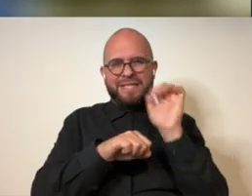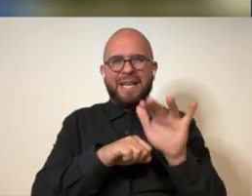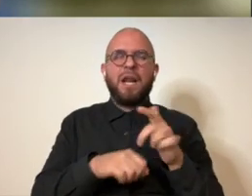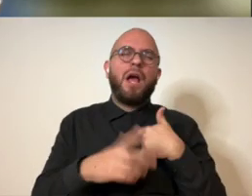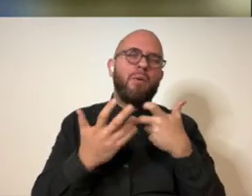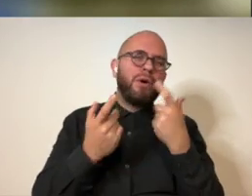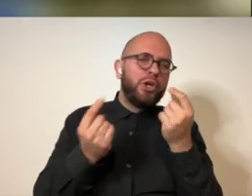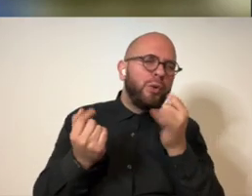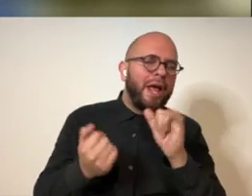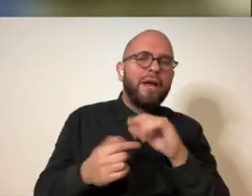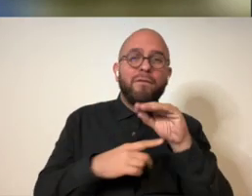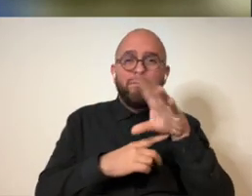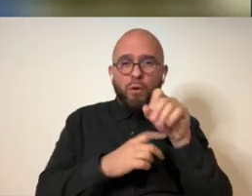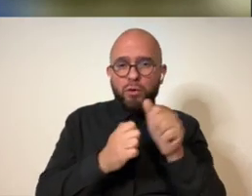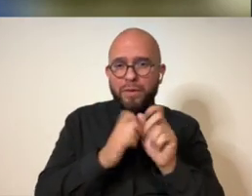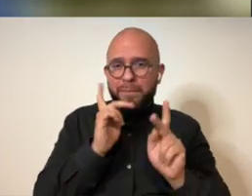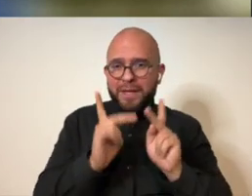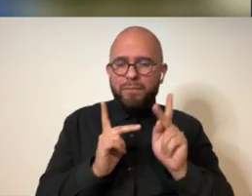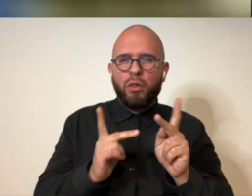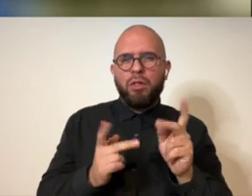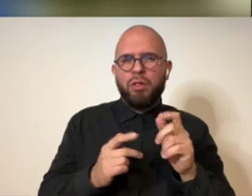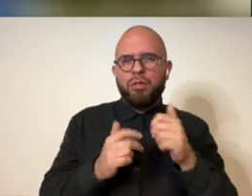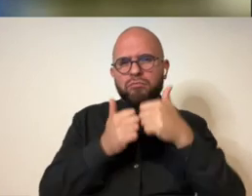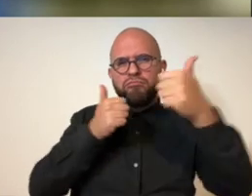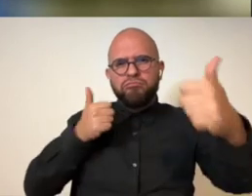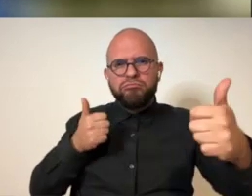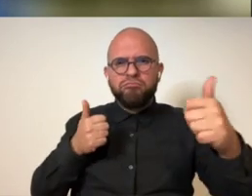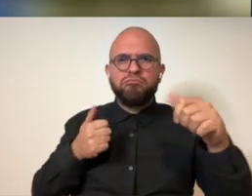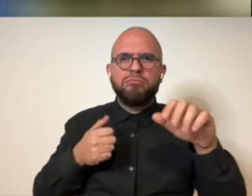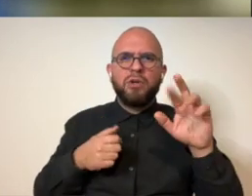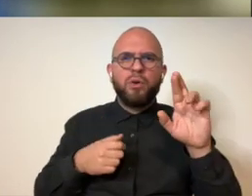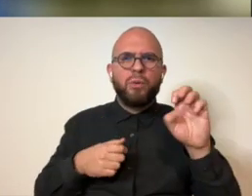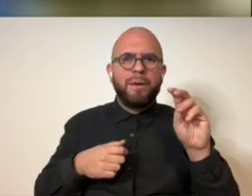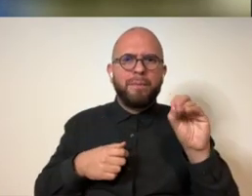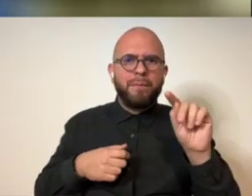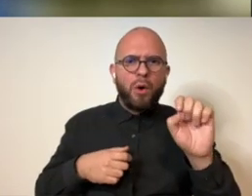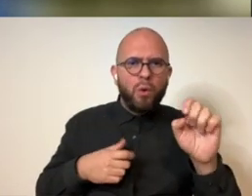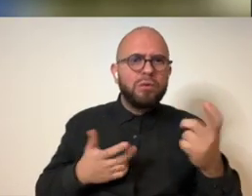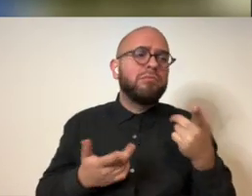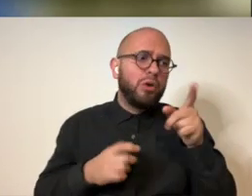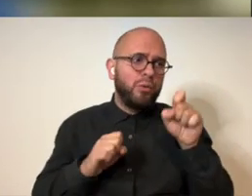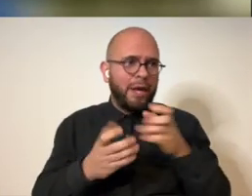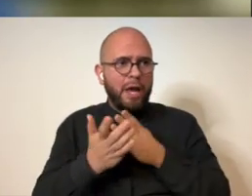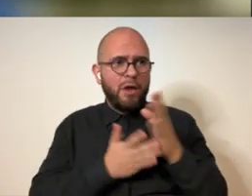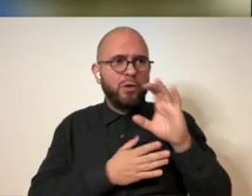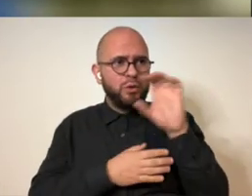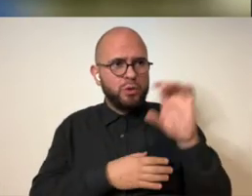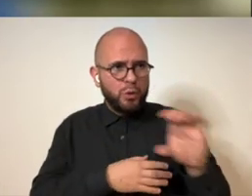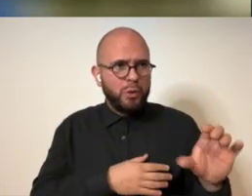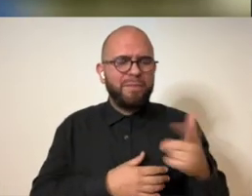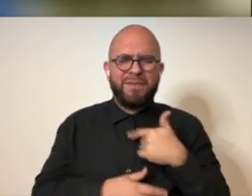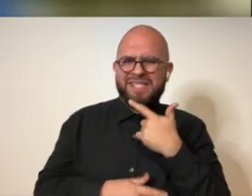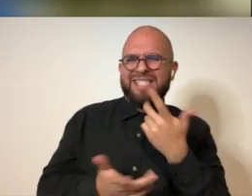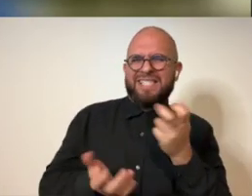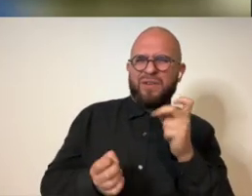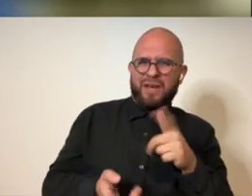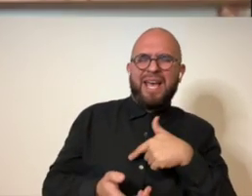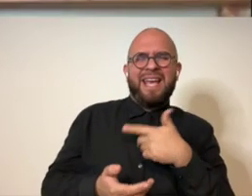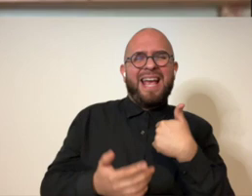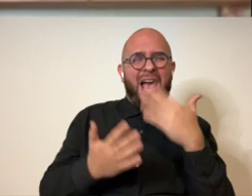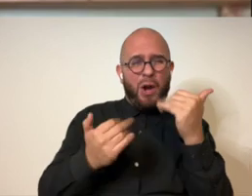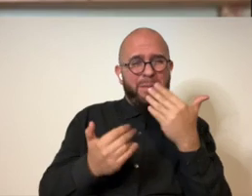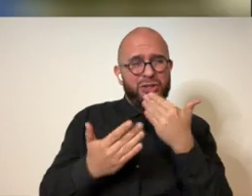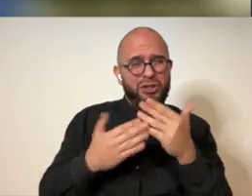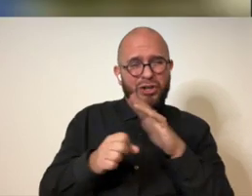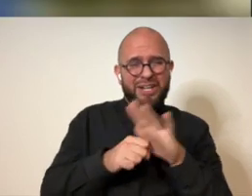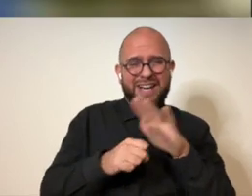out I'm going to try doing some photos with people remotely. I'm trying to figure out how this will work. Oh, you can